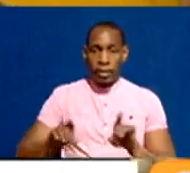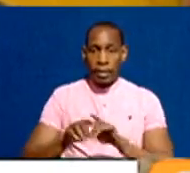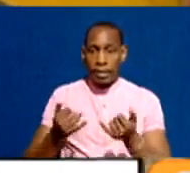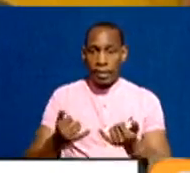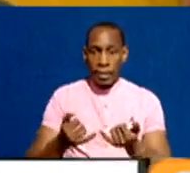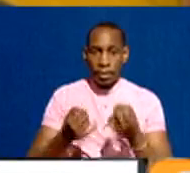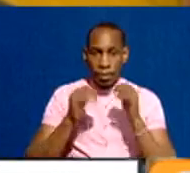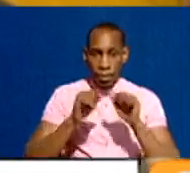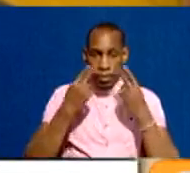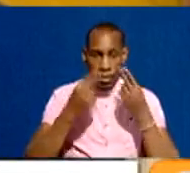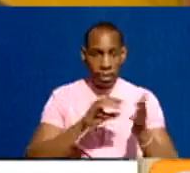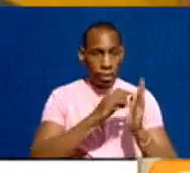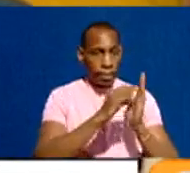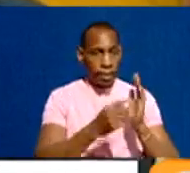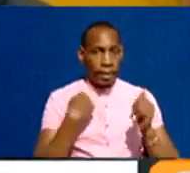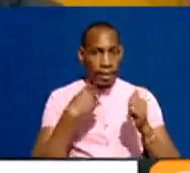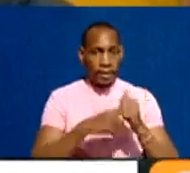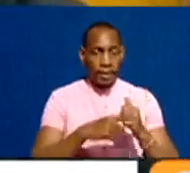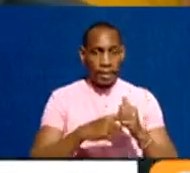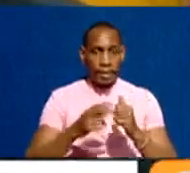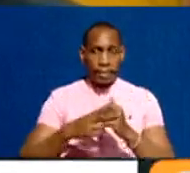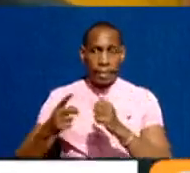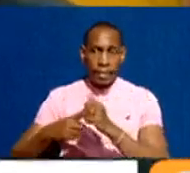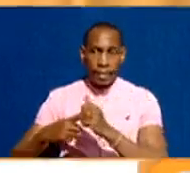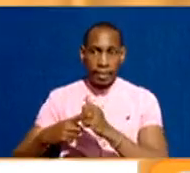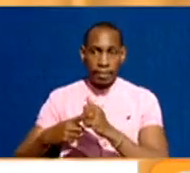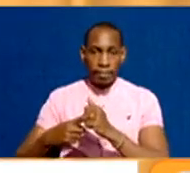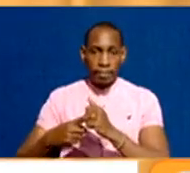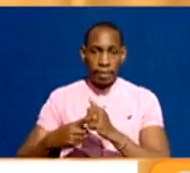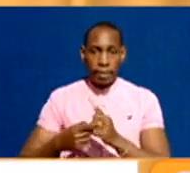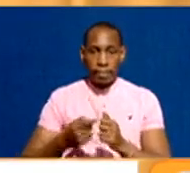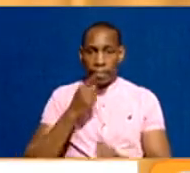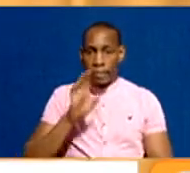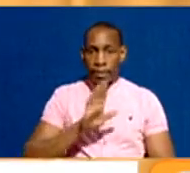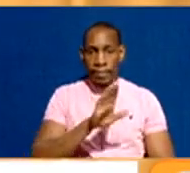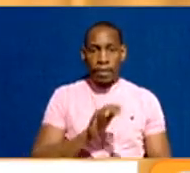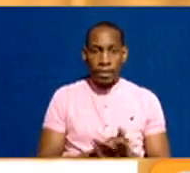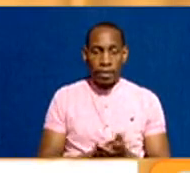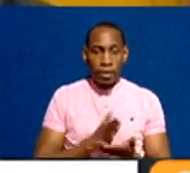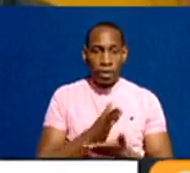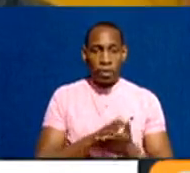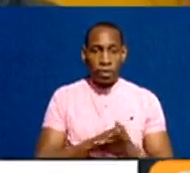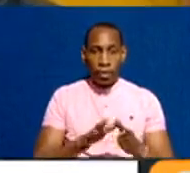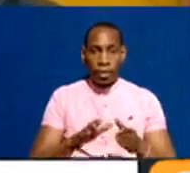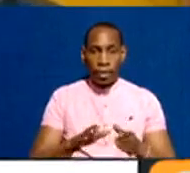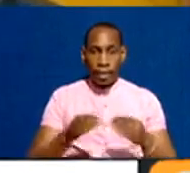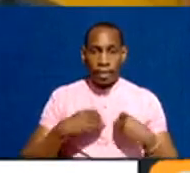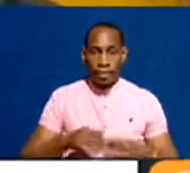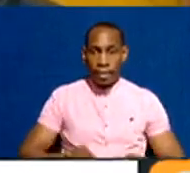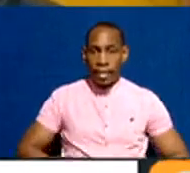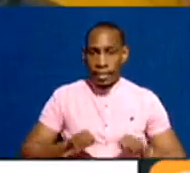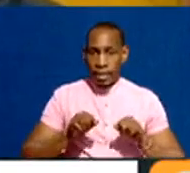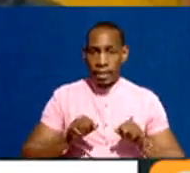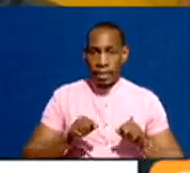at paragraph 676 of his affidavit. By the admission of the chairman, he was